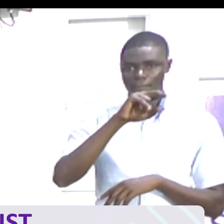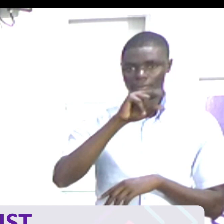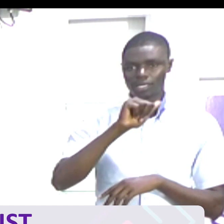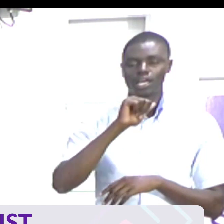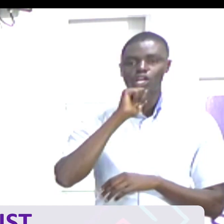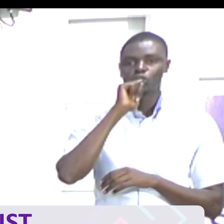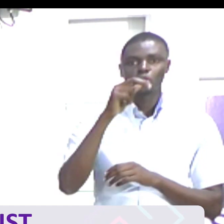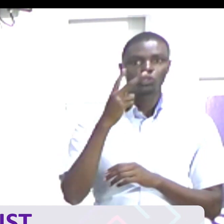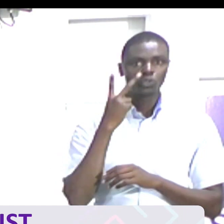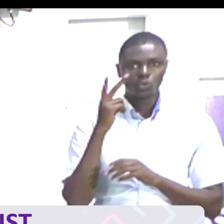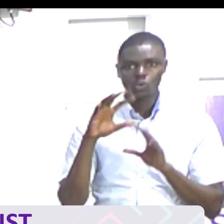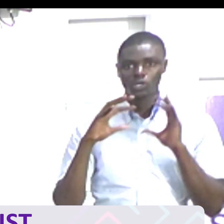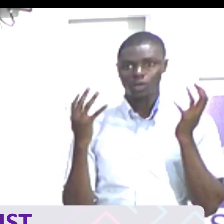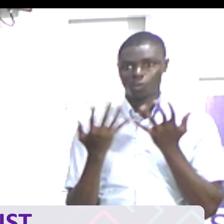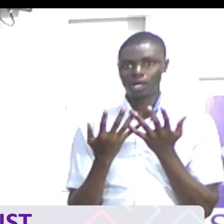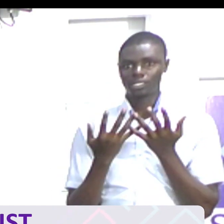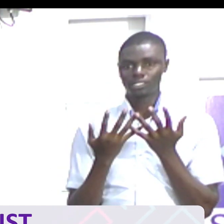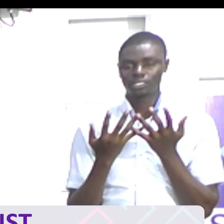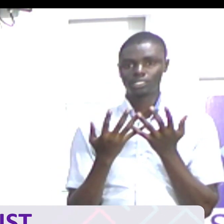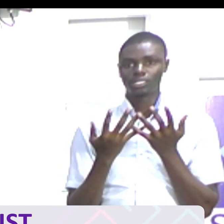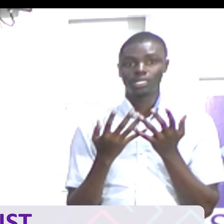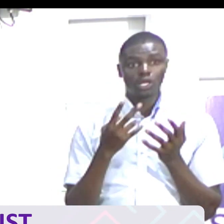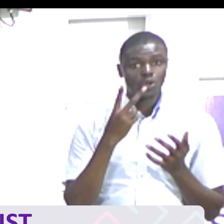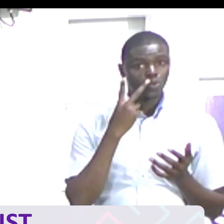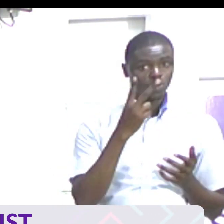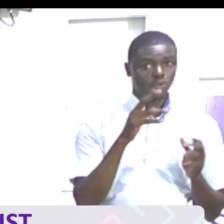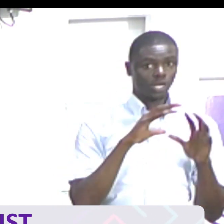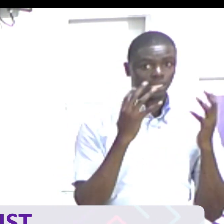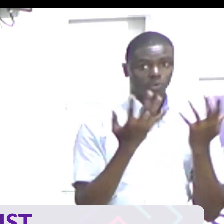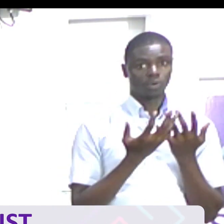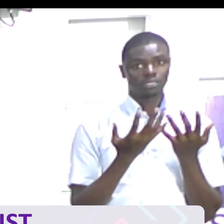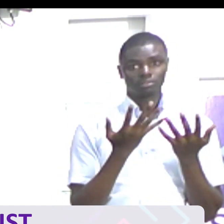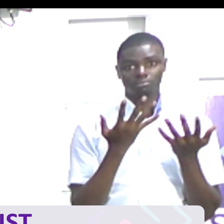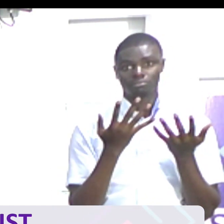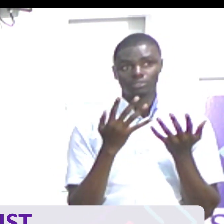the world as it is. Look the world as it could be. That is someone who's